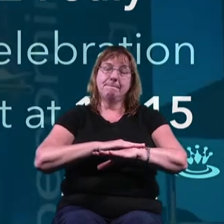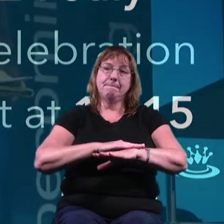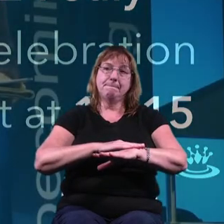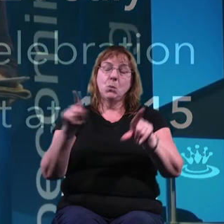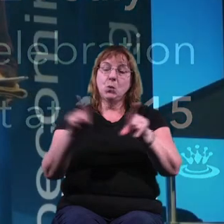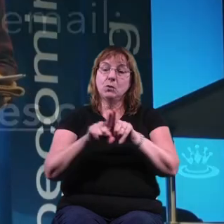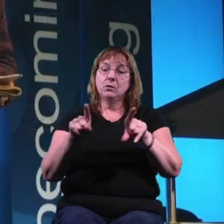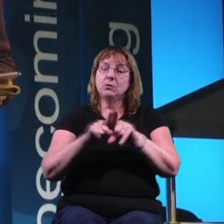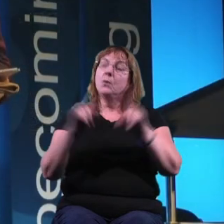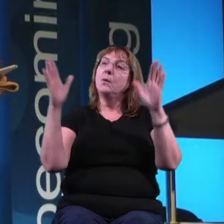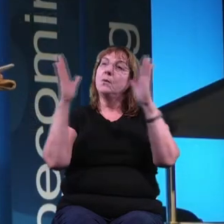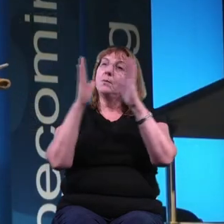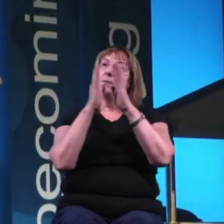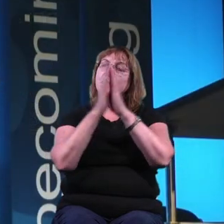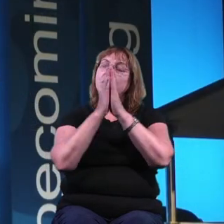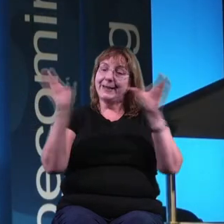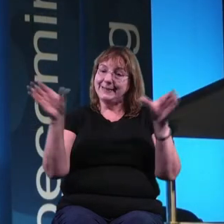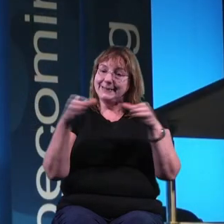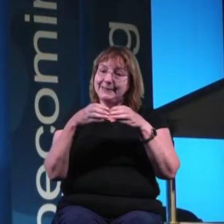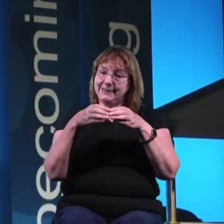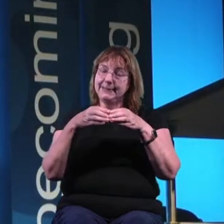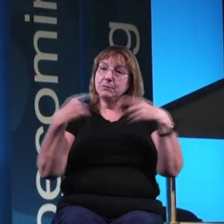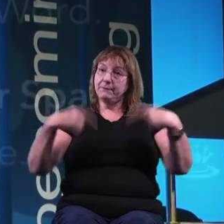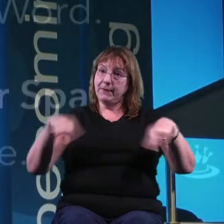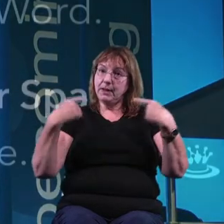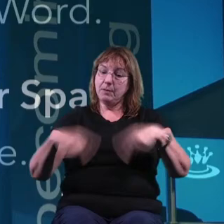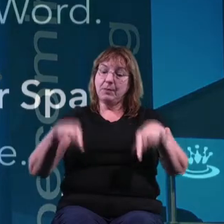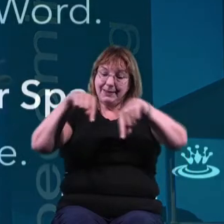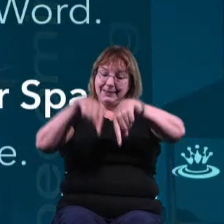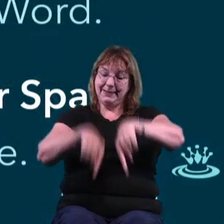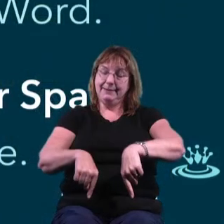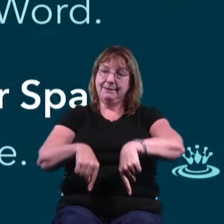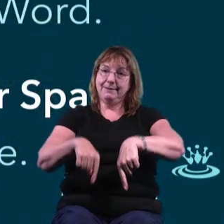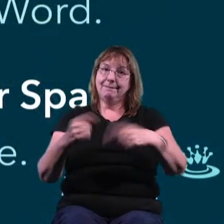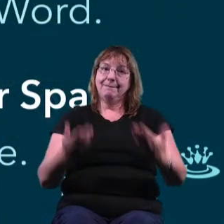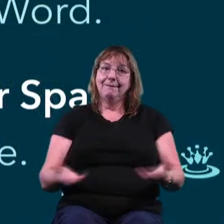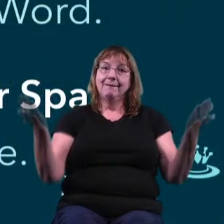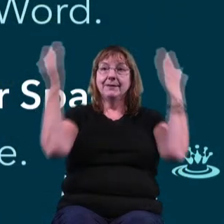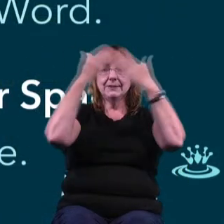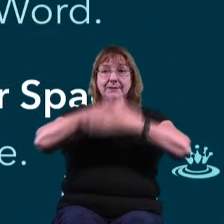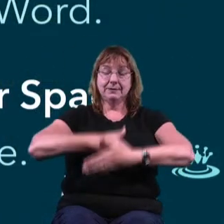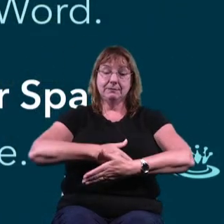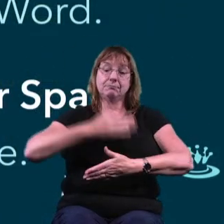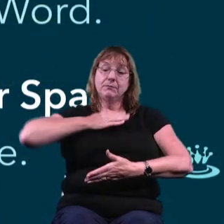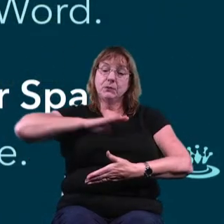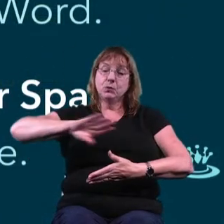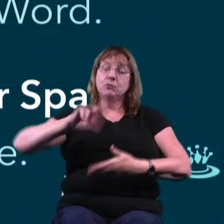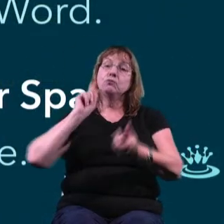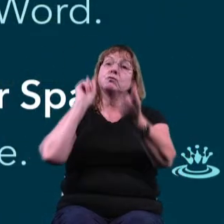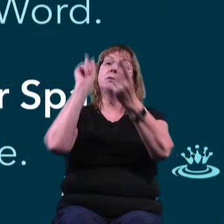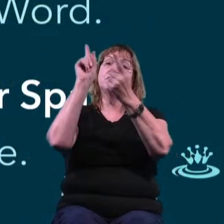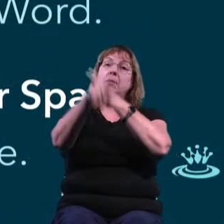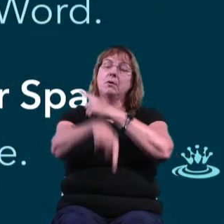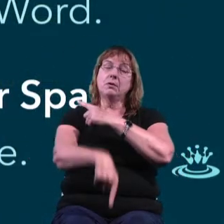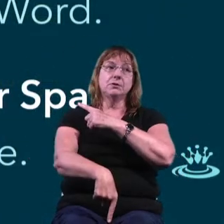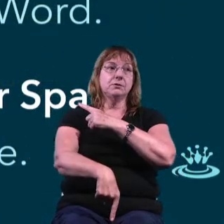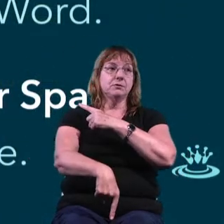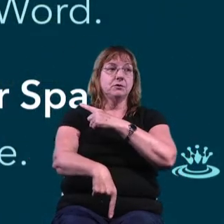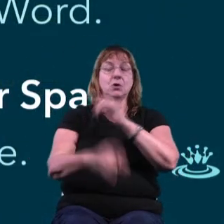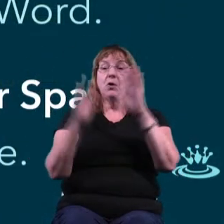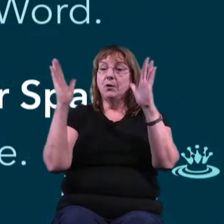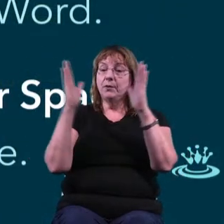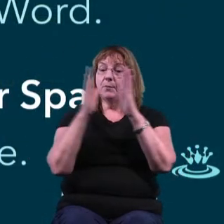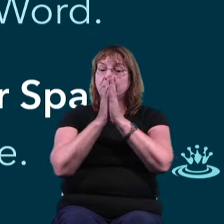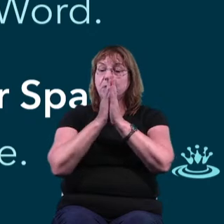also got our prayer team available to pray with you tonight if you want to respond to the preached word. Our prayer team will be just